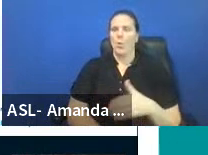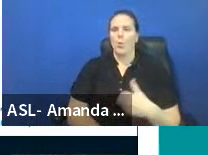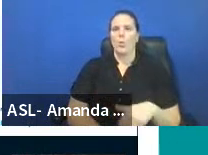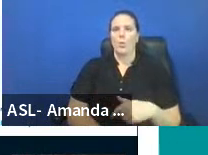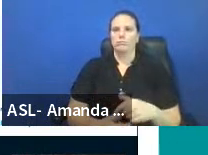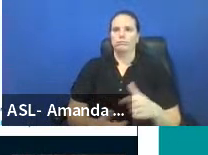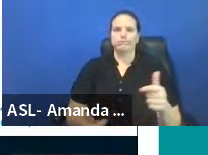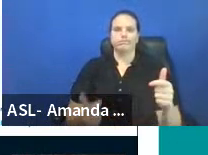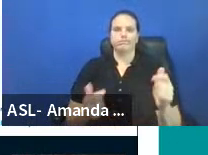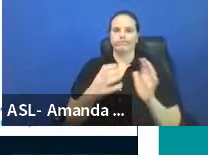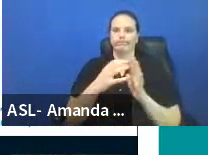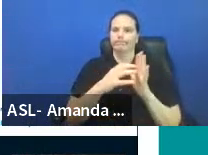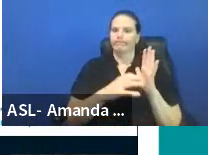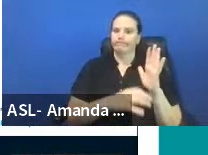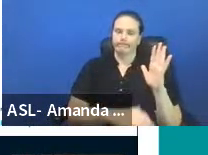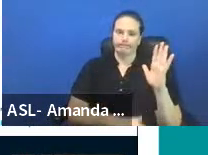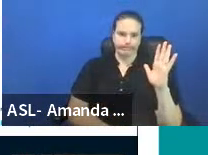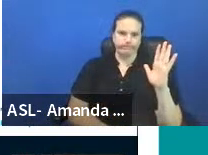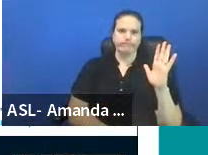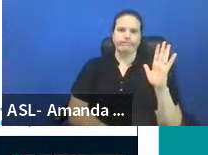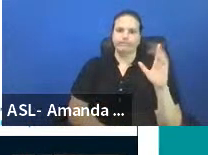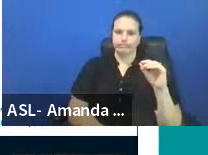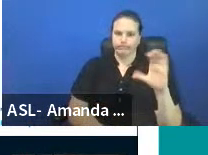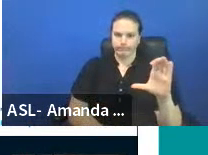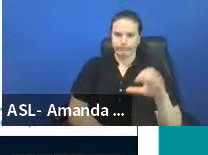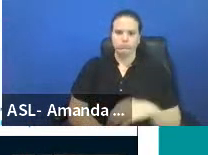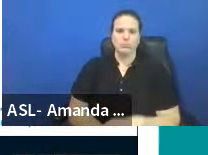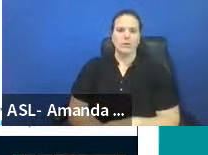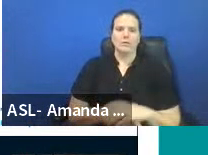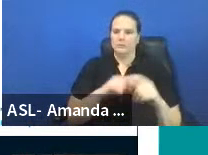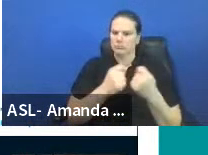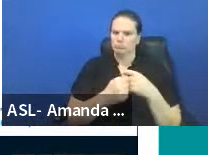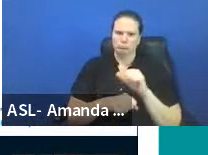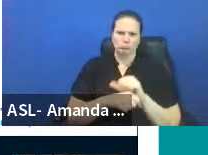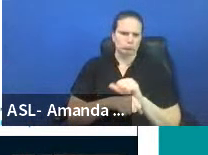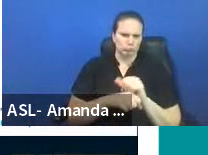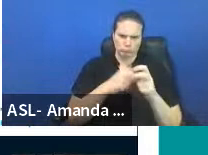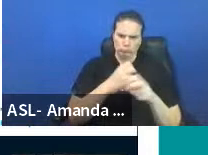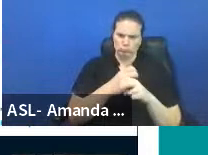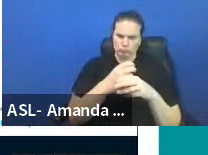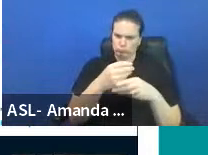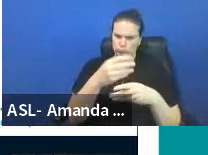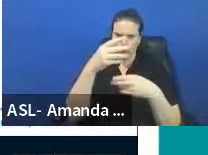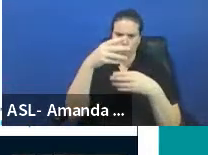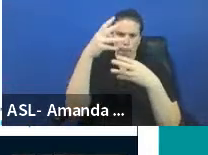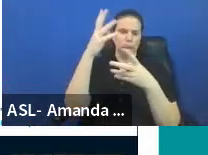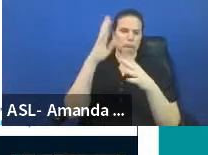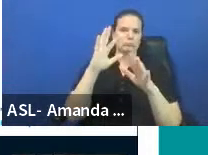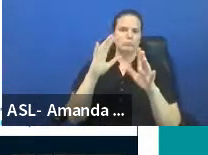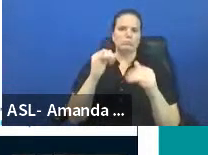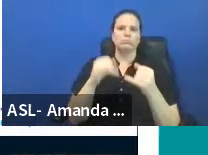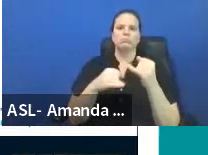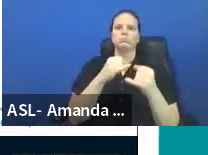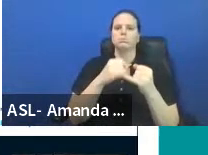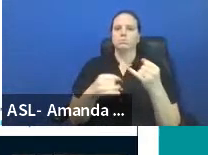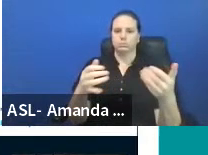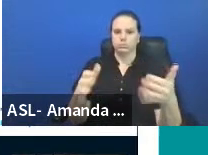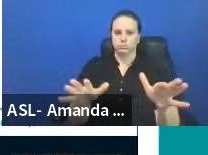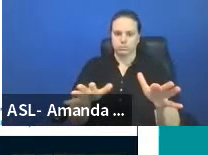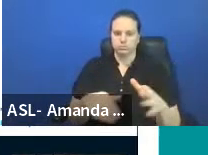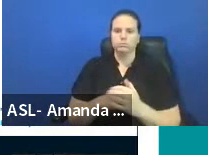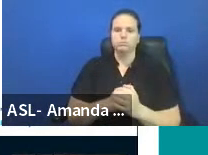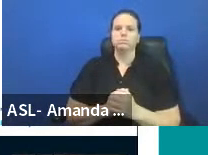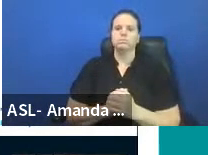large, lengthy document, and the team is working furiously to get it into final shape and have